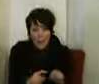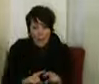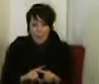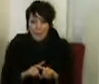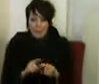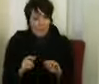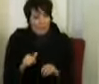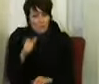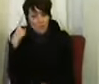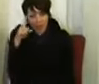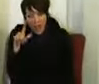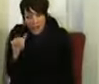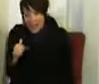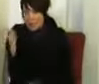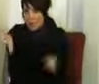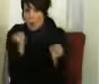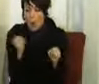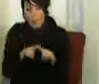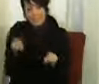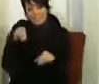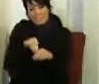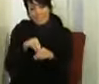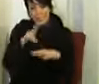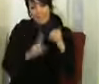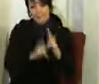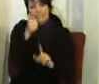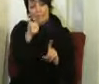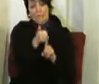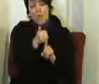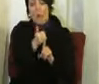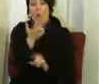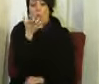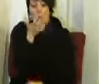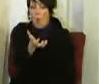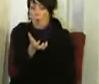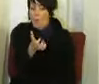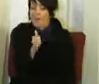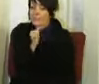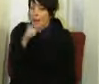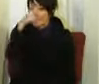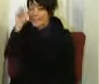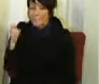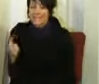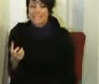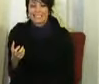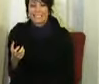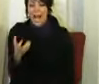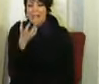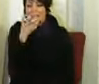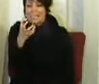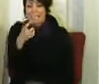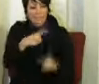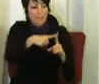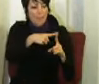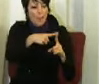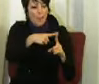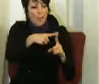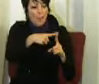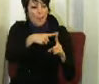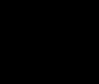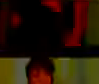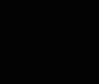Los Angeles, but it's nice and warm in here, not just because the heating is on, but because the Spirit of the living Christ is amongst